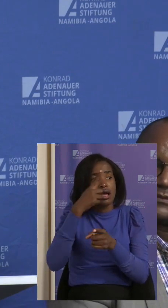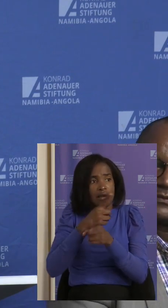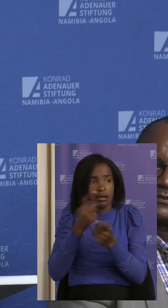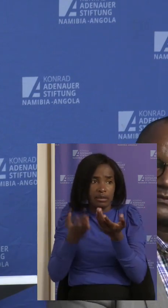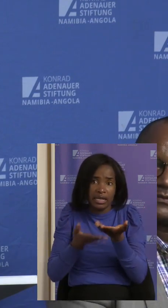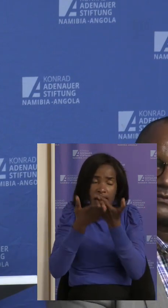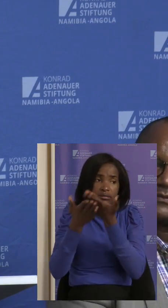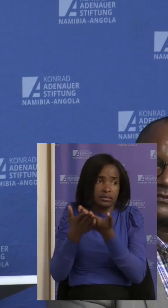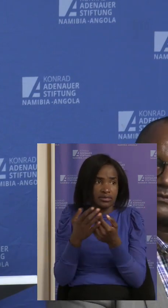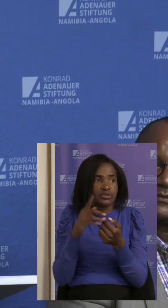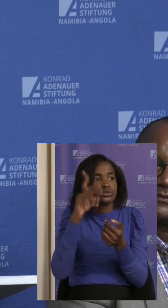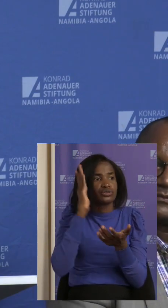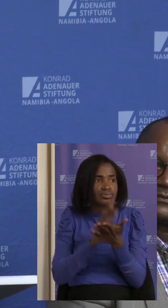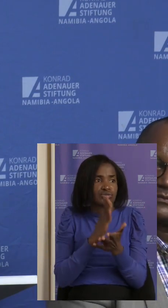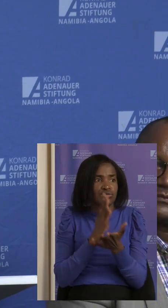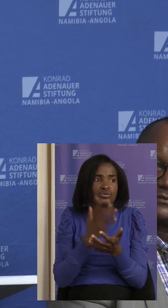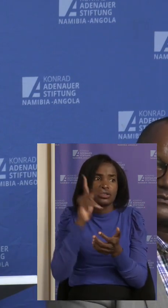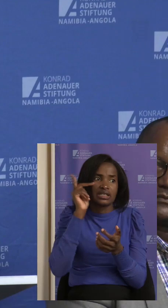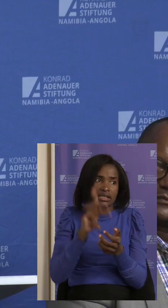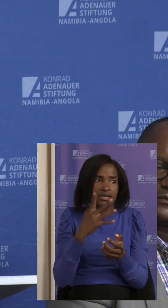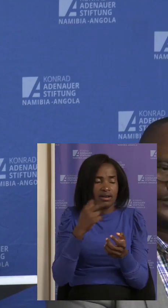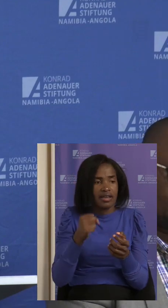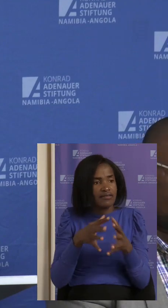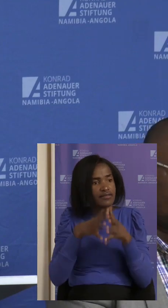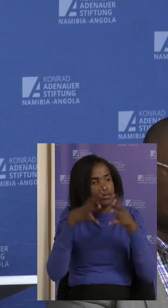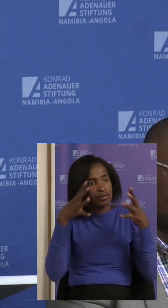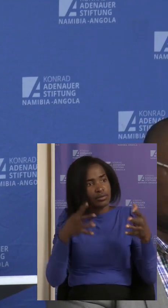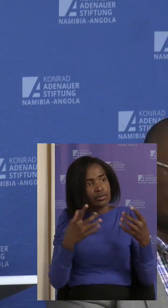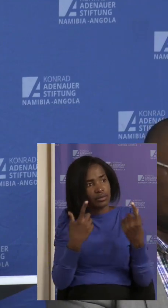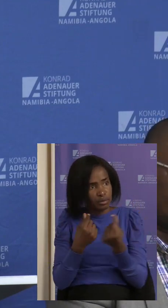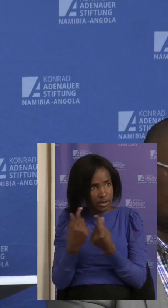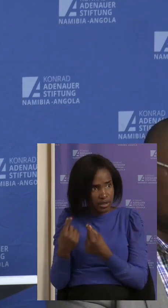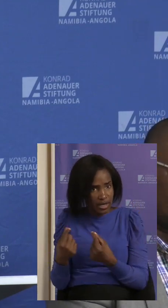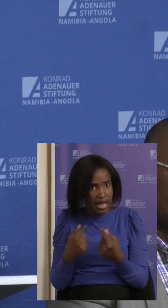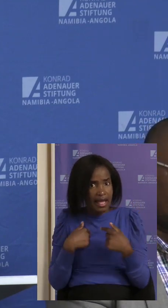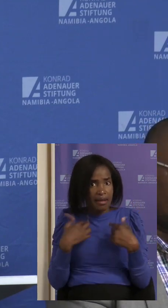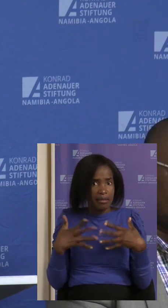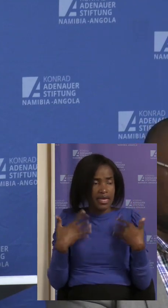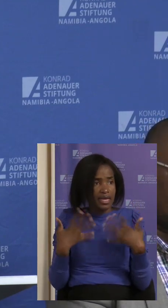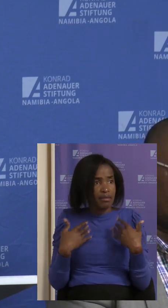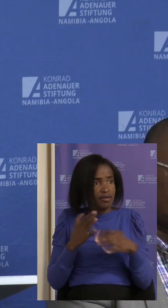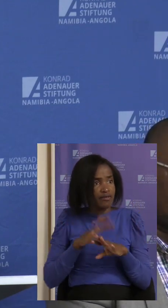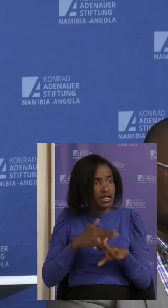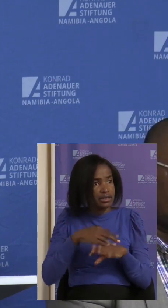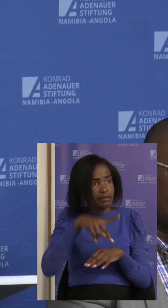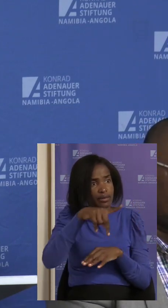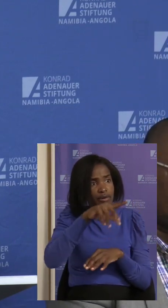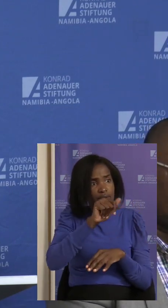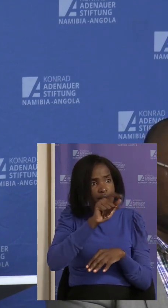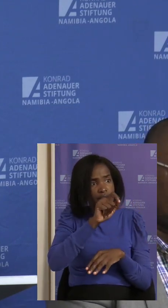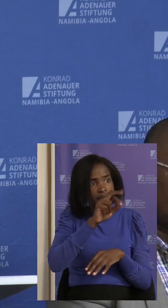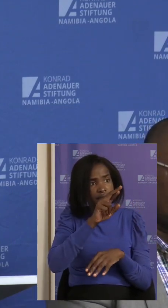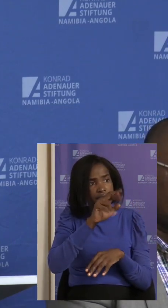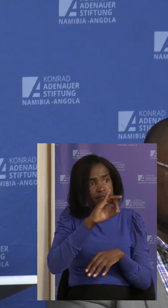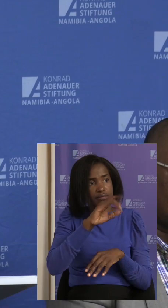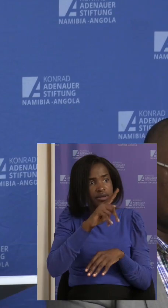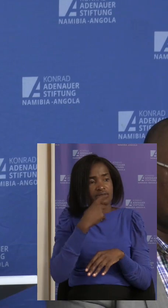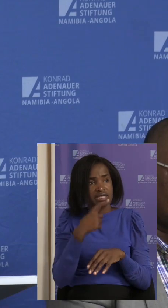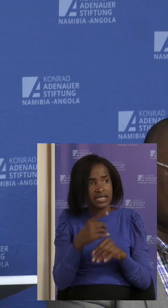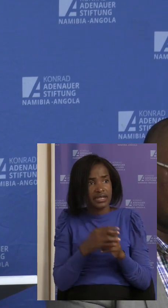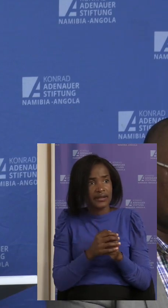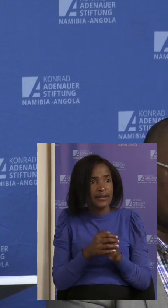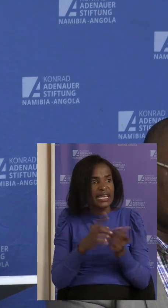there is still so much that has to be done. And that's why I'm very happy, like Patrick said, debates and platforms like